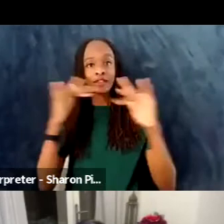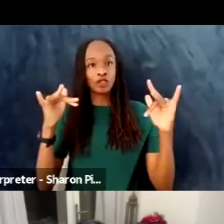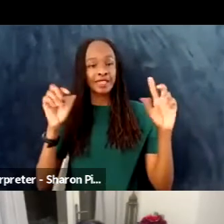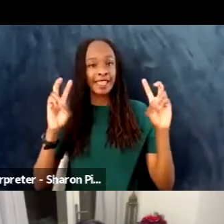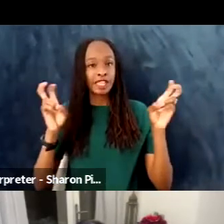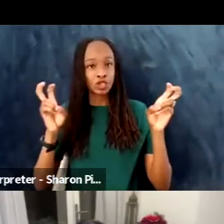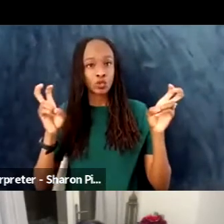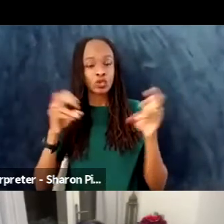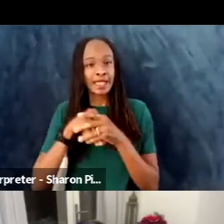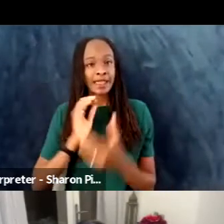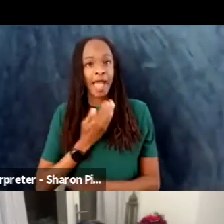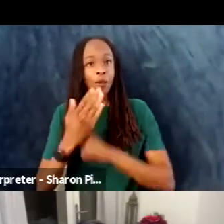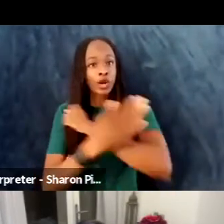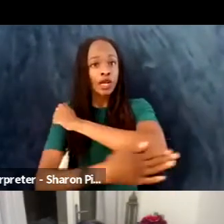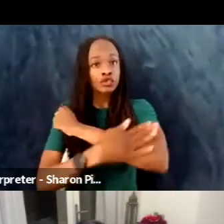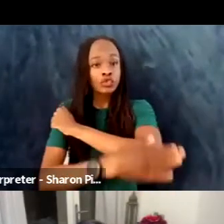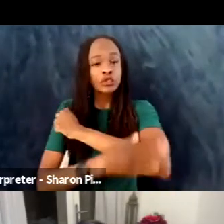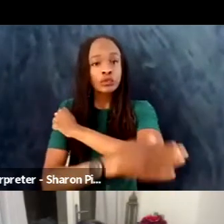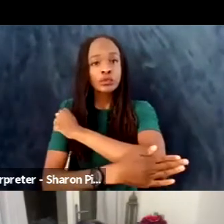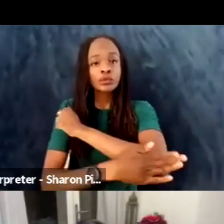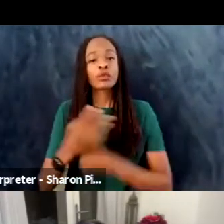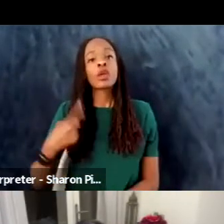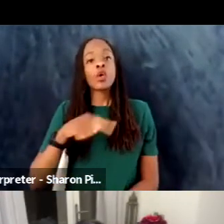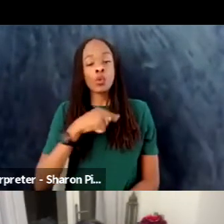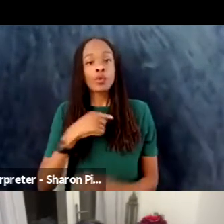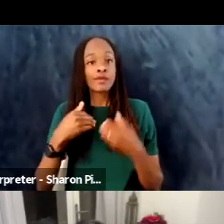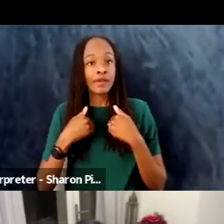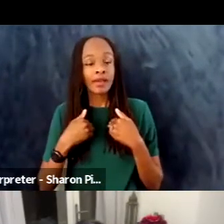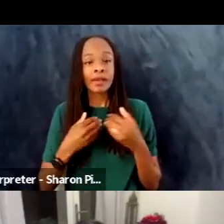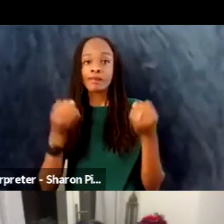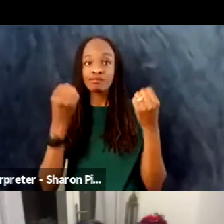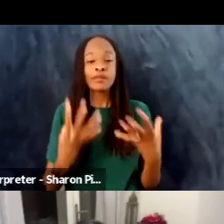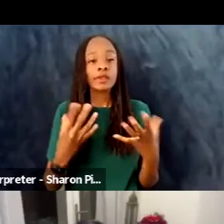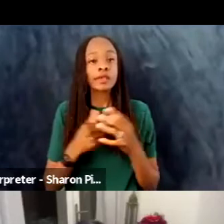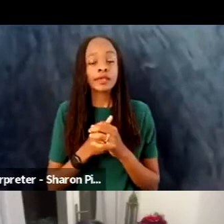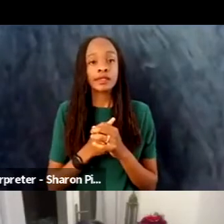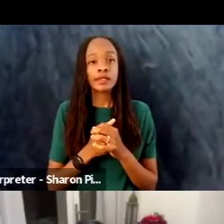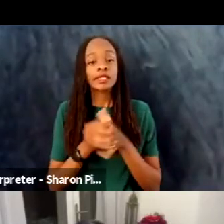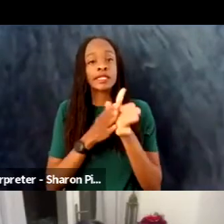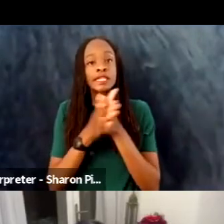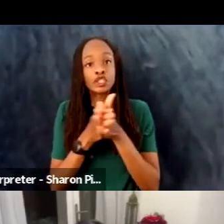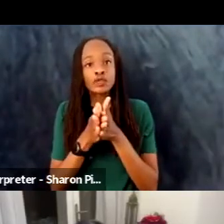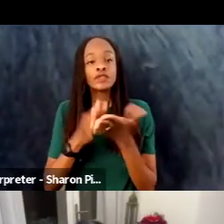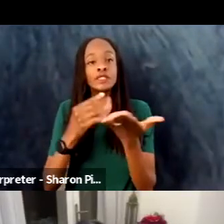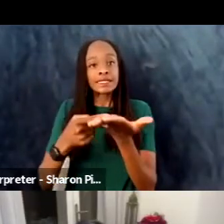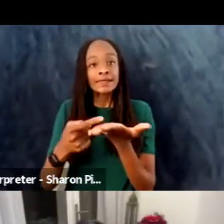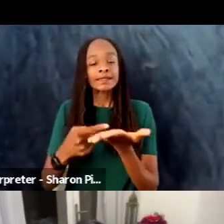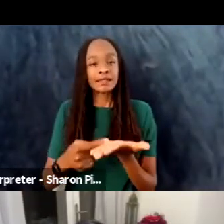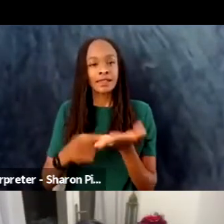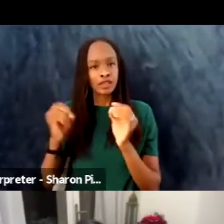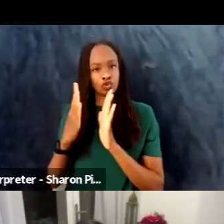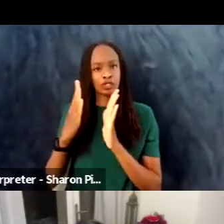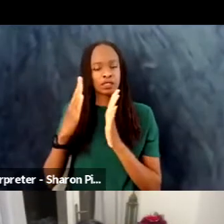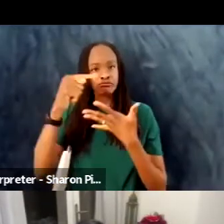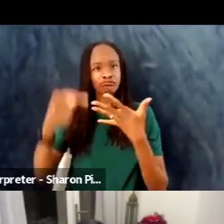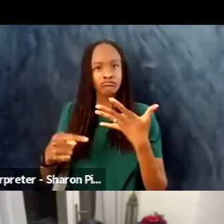issues in our country. We've conducted multiple, initiatives discussing and addressing them in